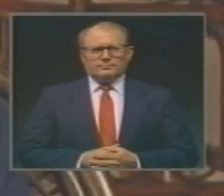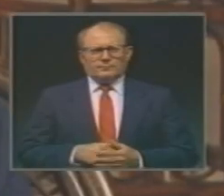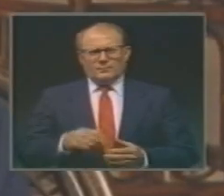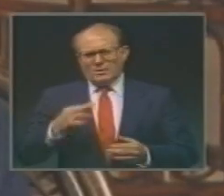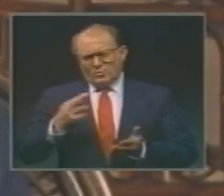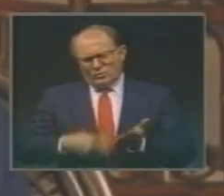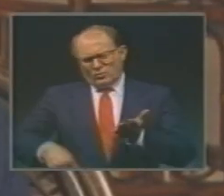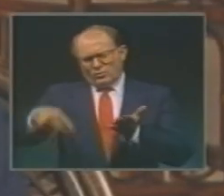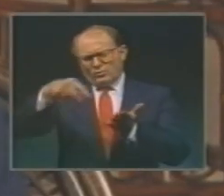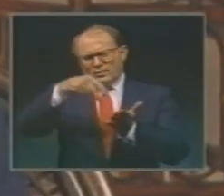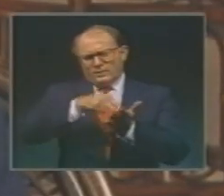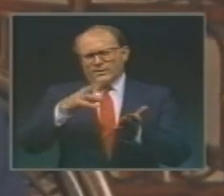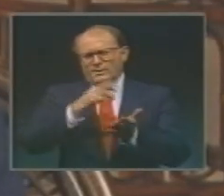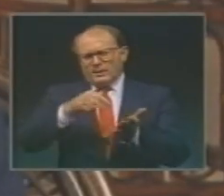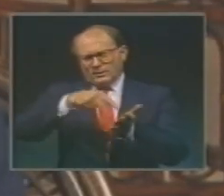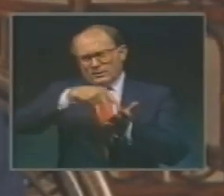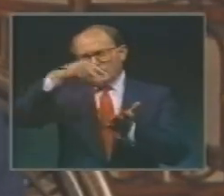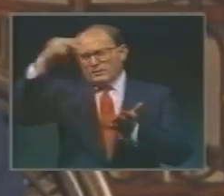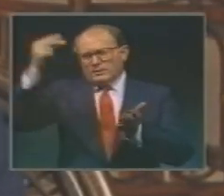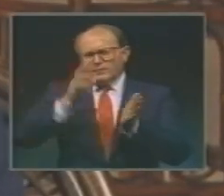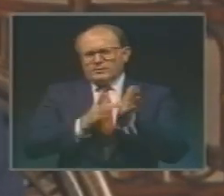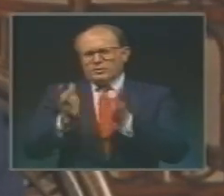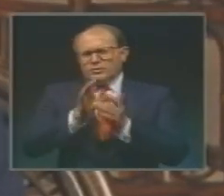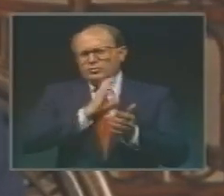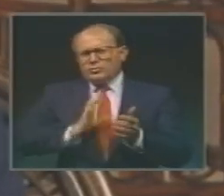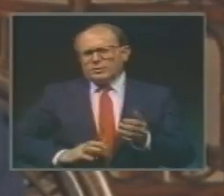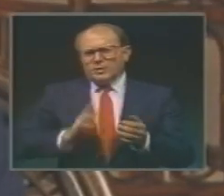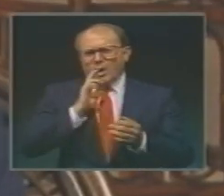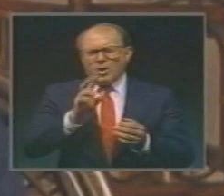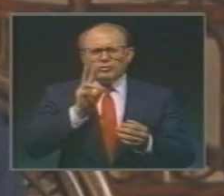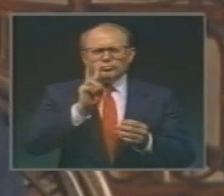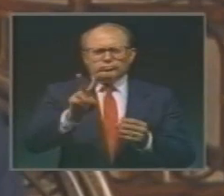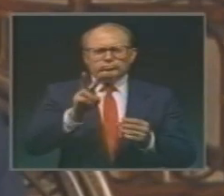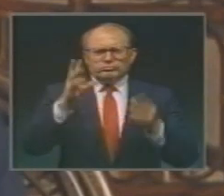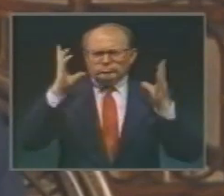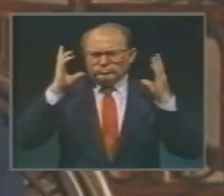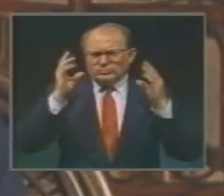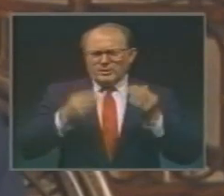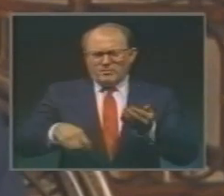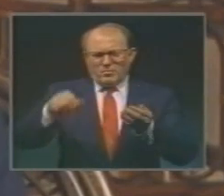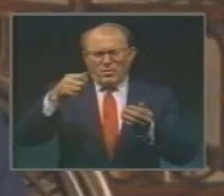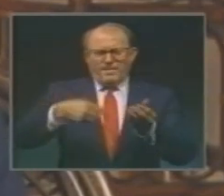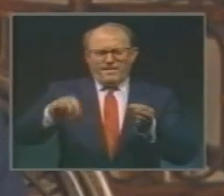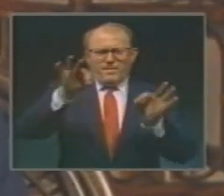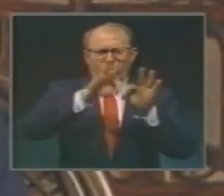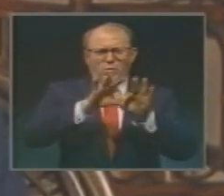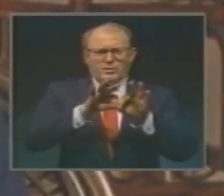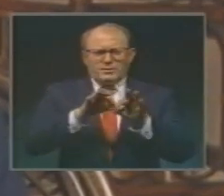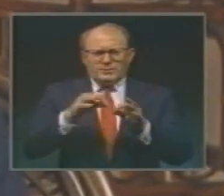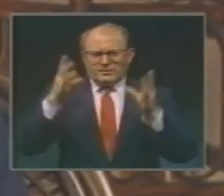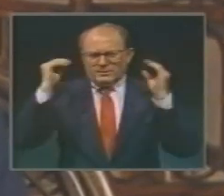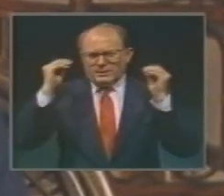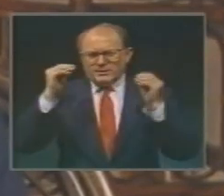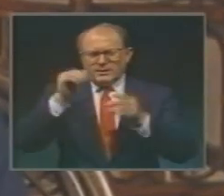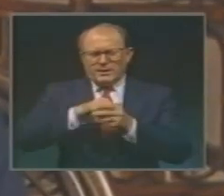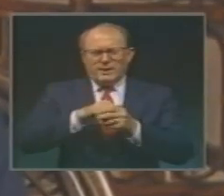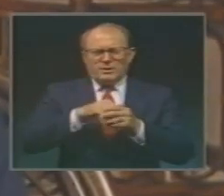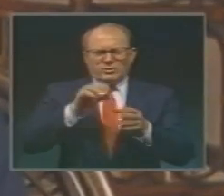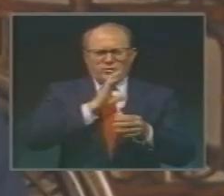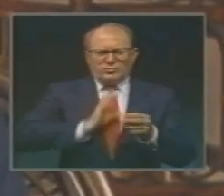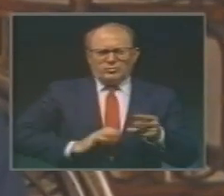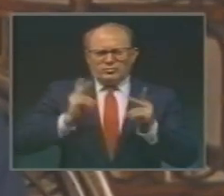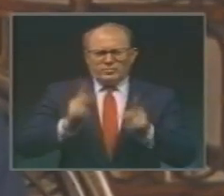The resurrection and ascension of Jesus the Christ are two fundamental doctrines of the Christian faith. Faith in them gives meaning to